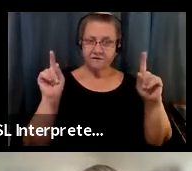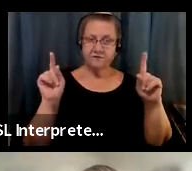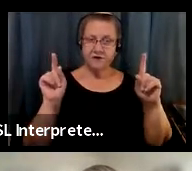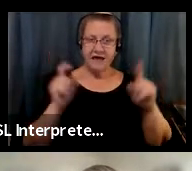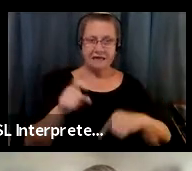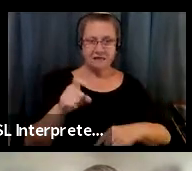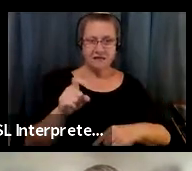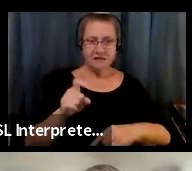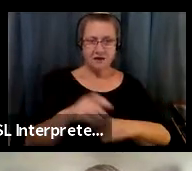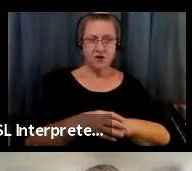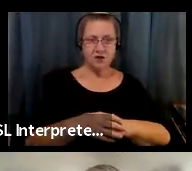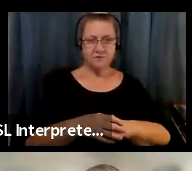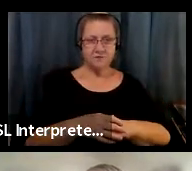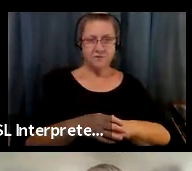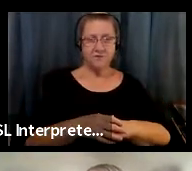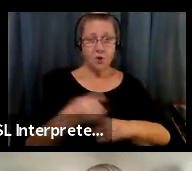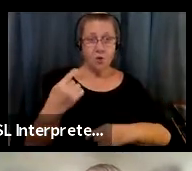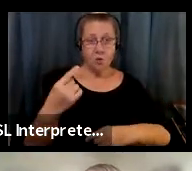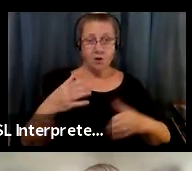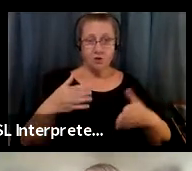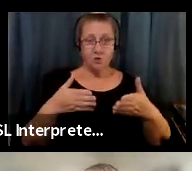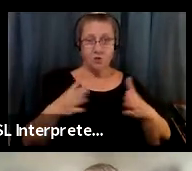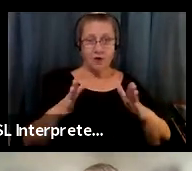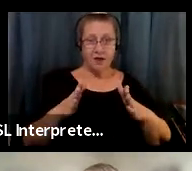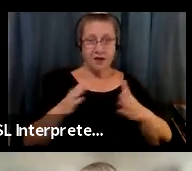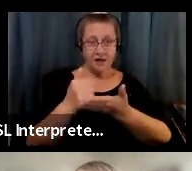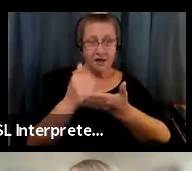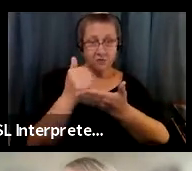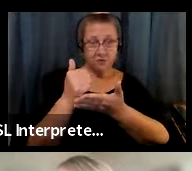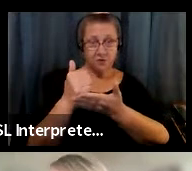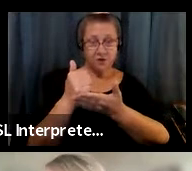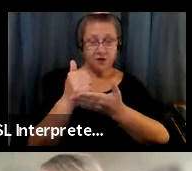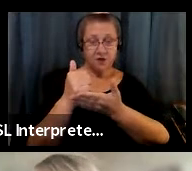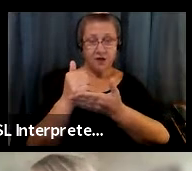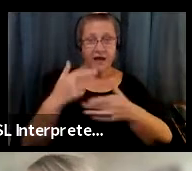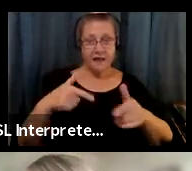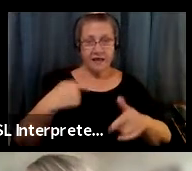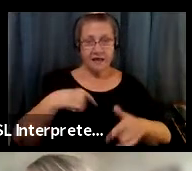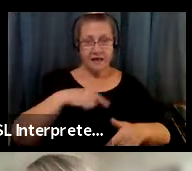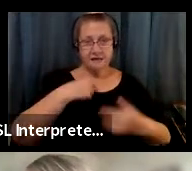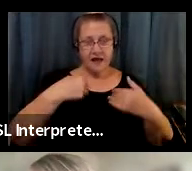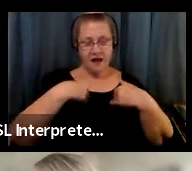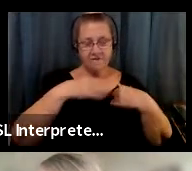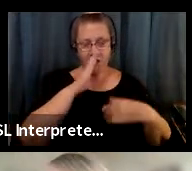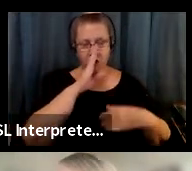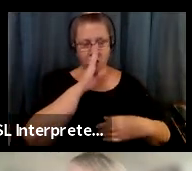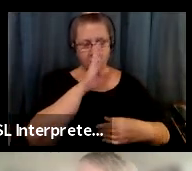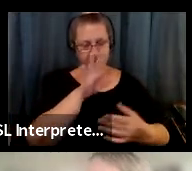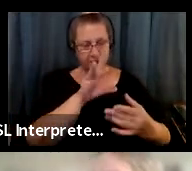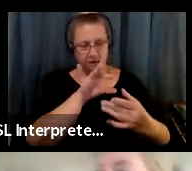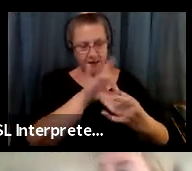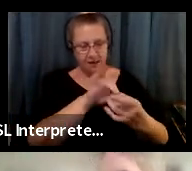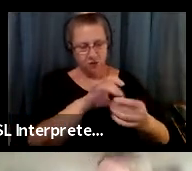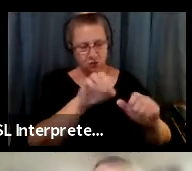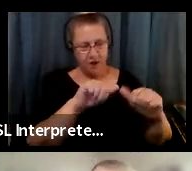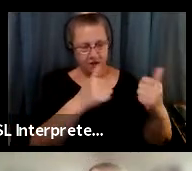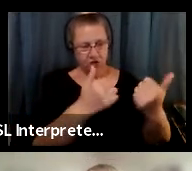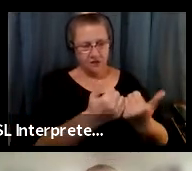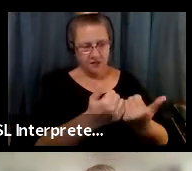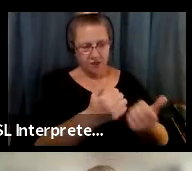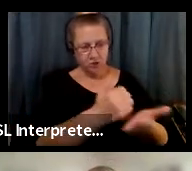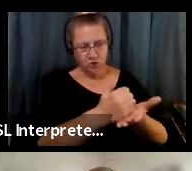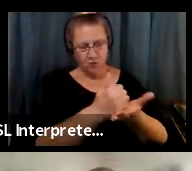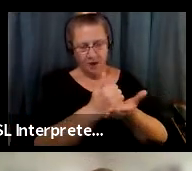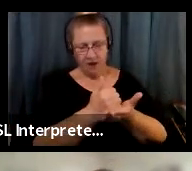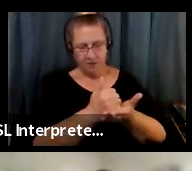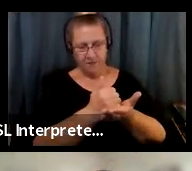And one of the ways that it was so helpful was in giving us a direct line to agency officials to help